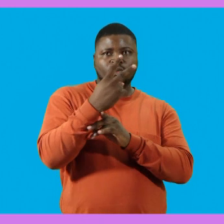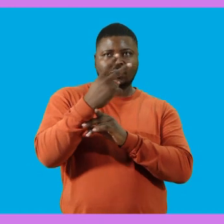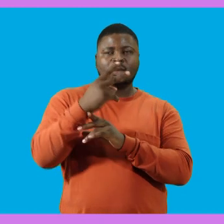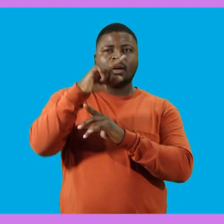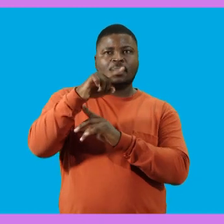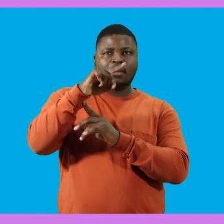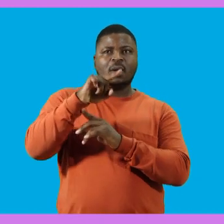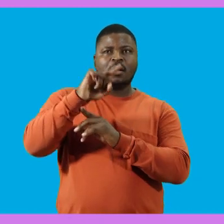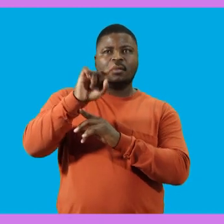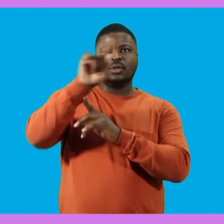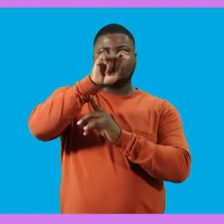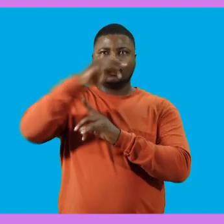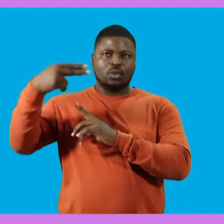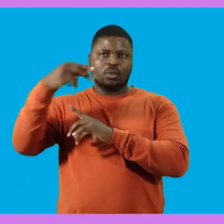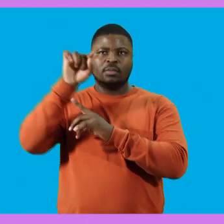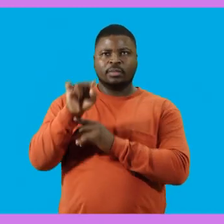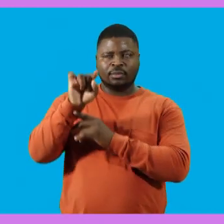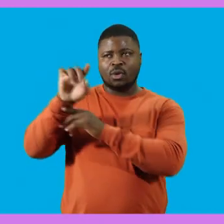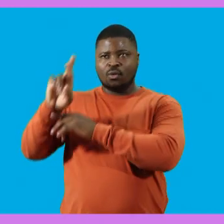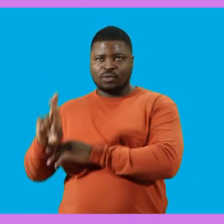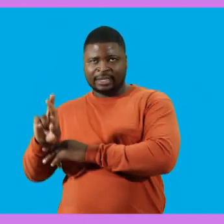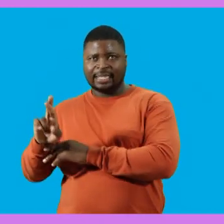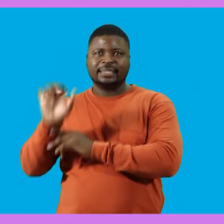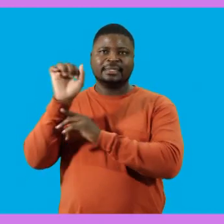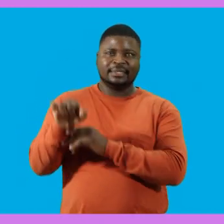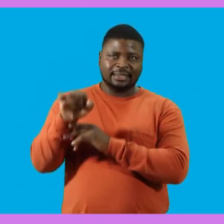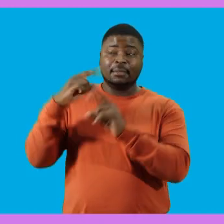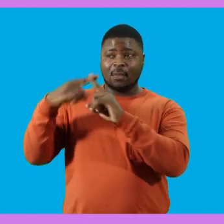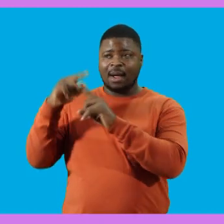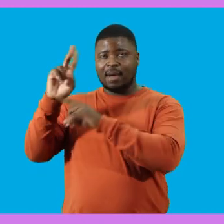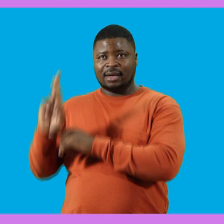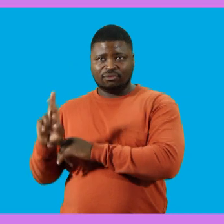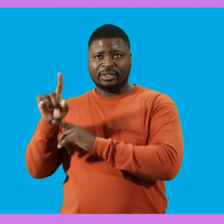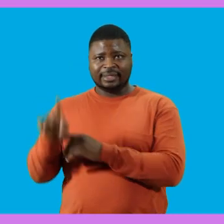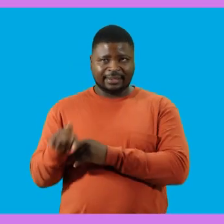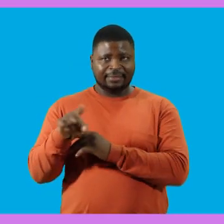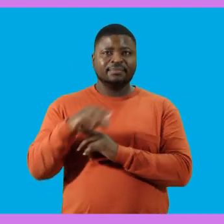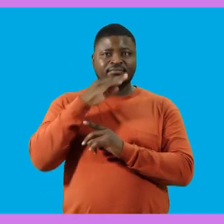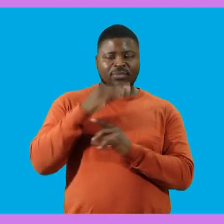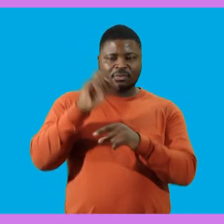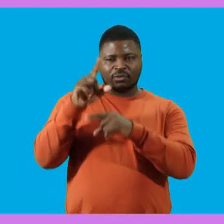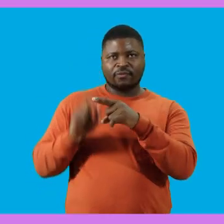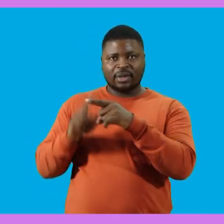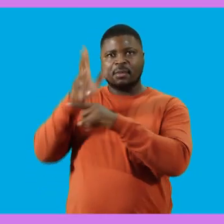radius, but that is a full circle and we only want half a circle, so we're going to half